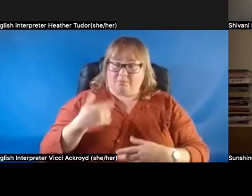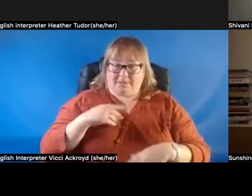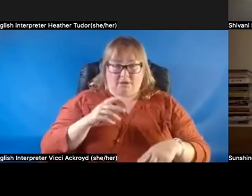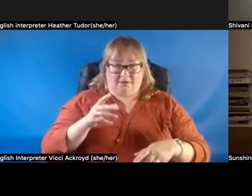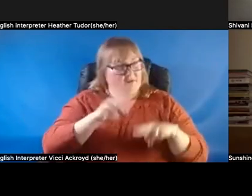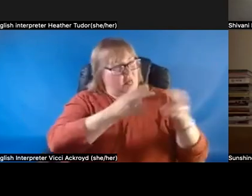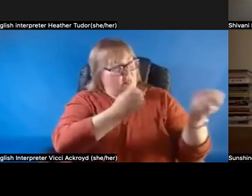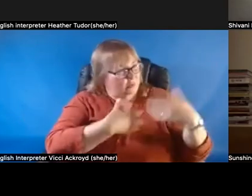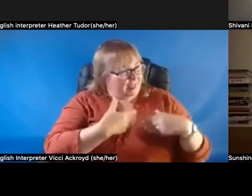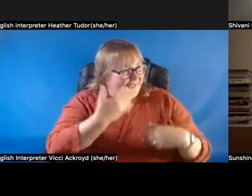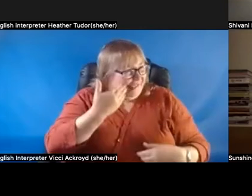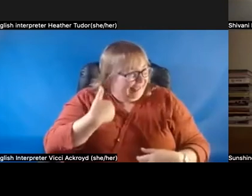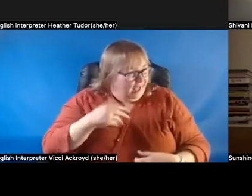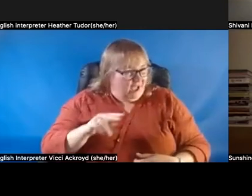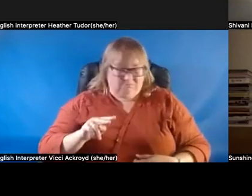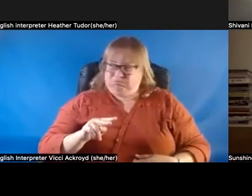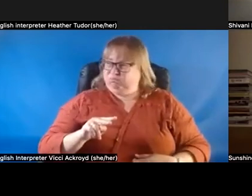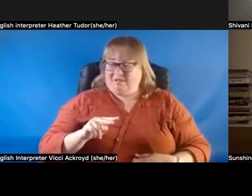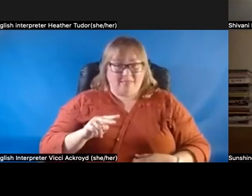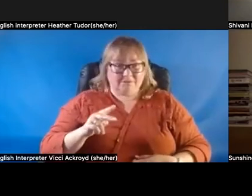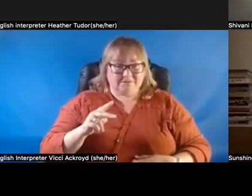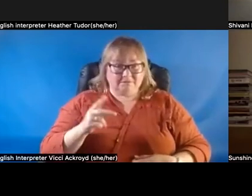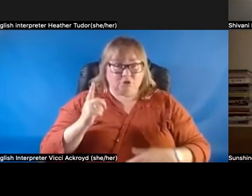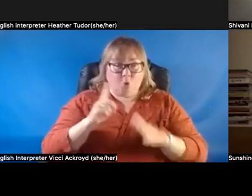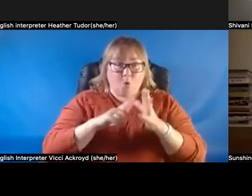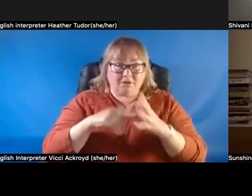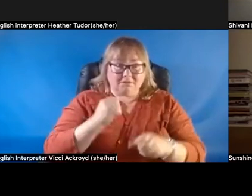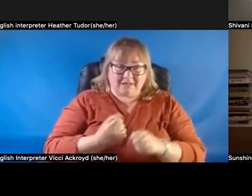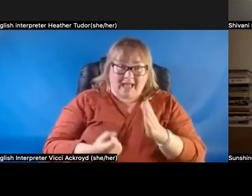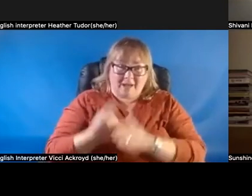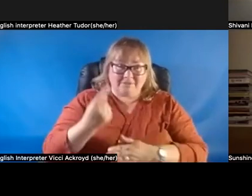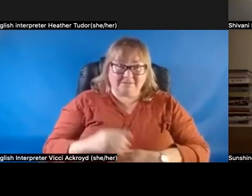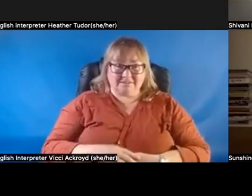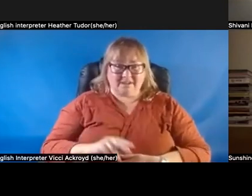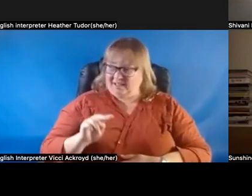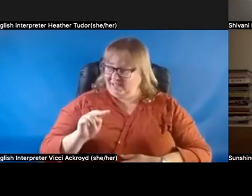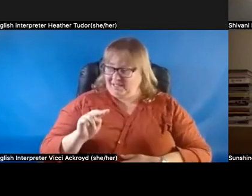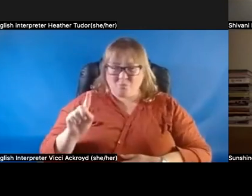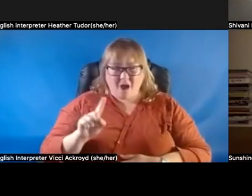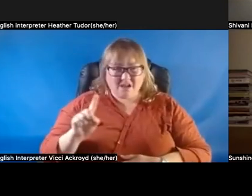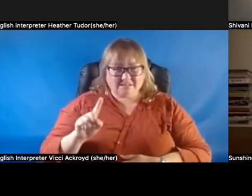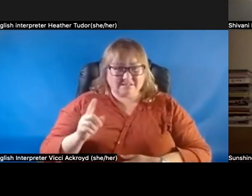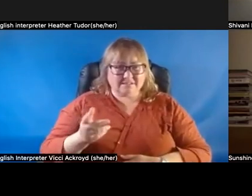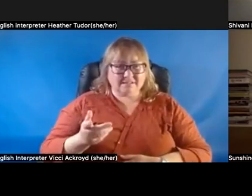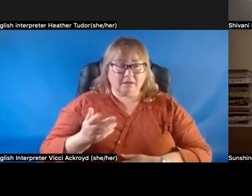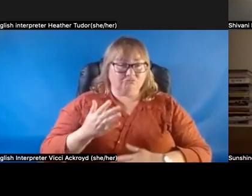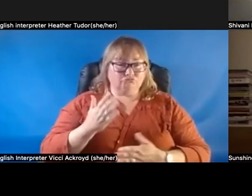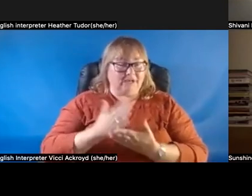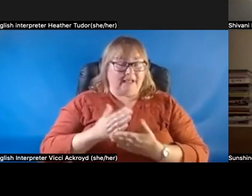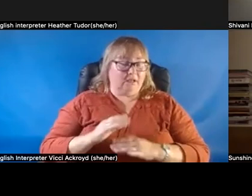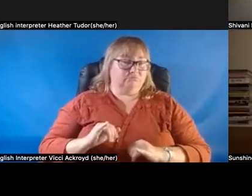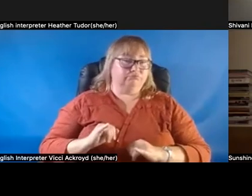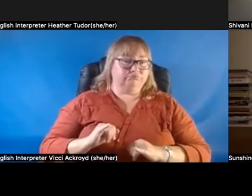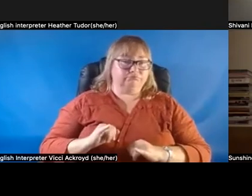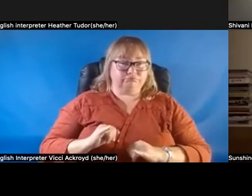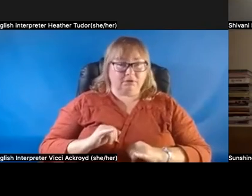And this was like last month or something like that. It's really disturbing to hear, especially when your